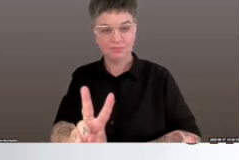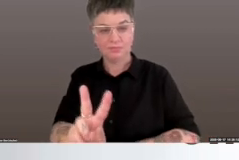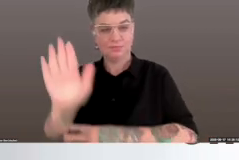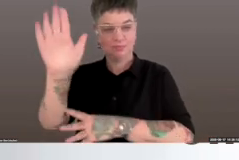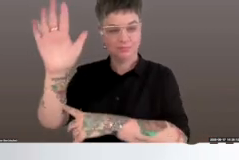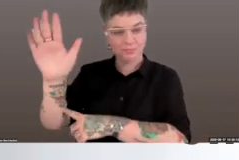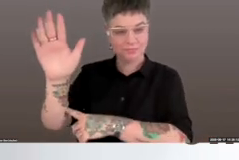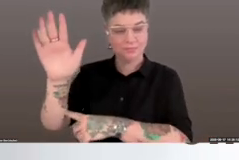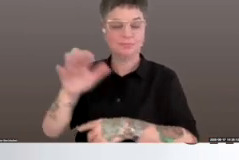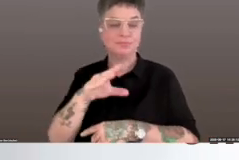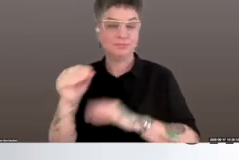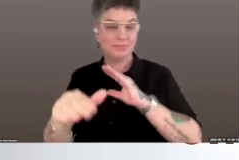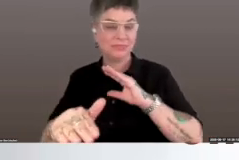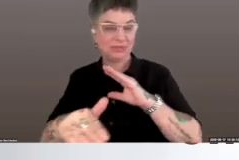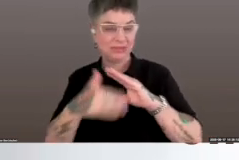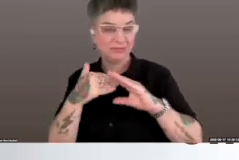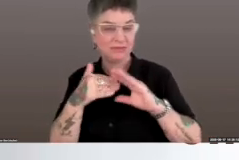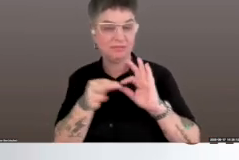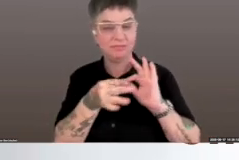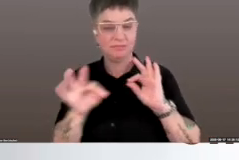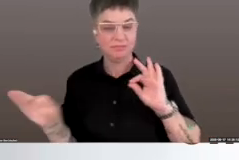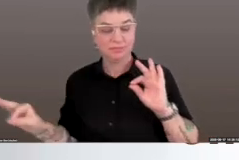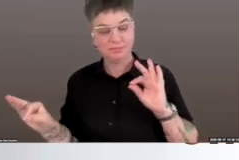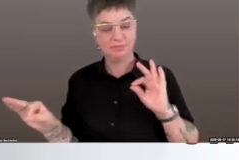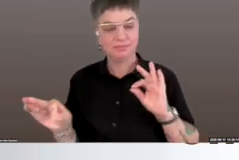the email where you can send your questions, again on the